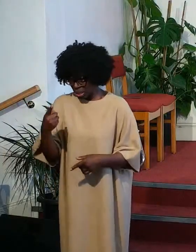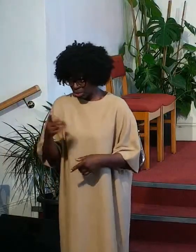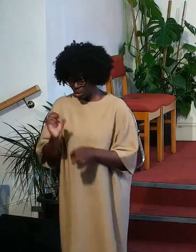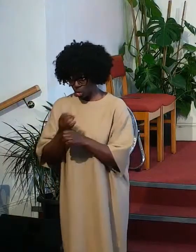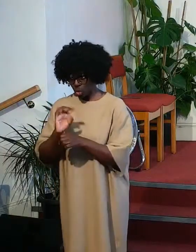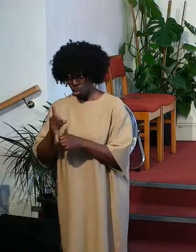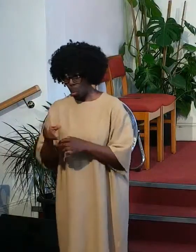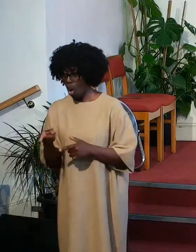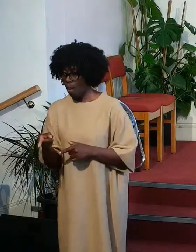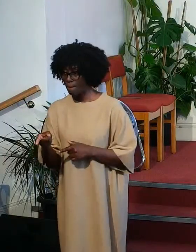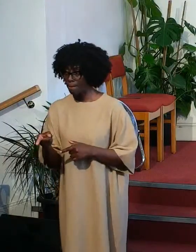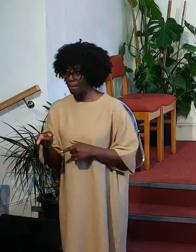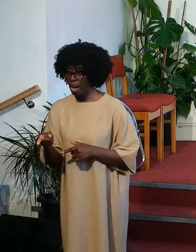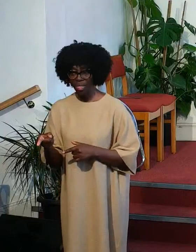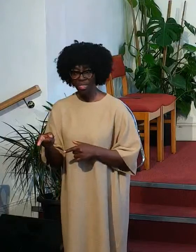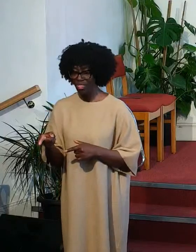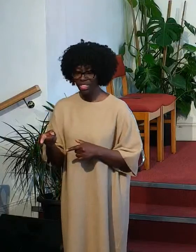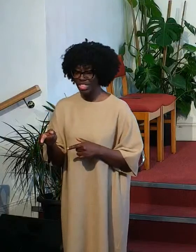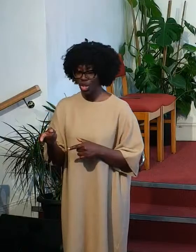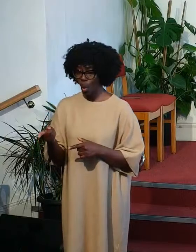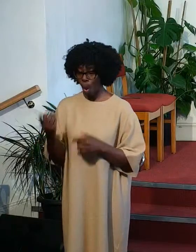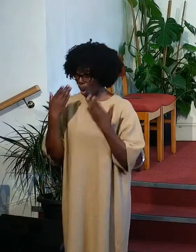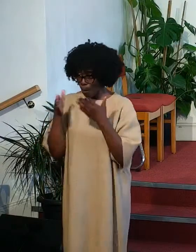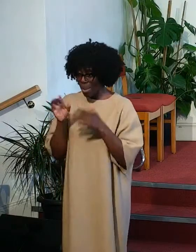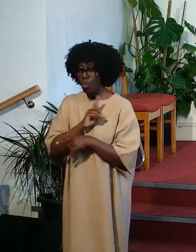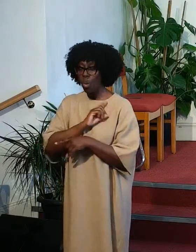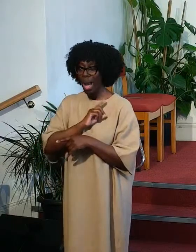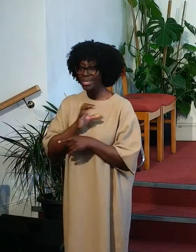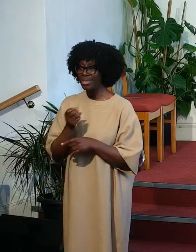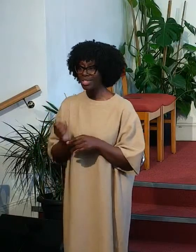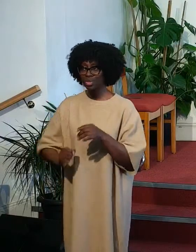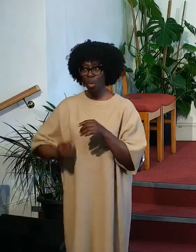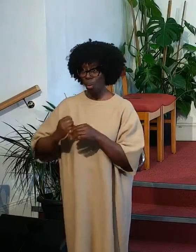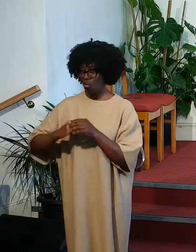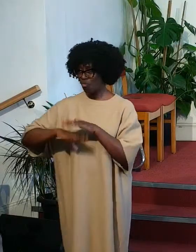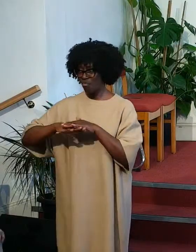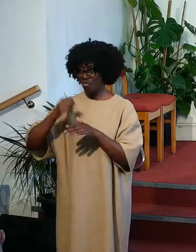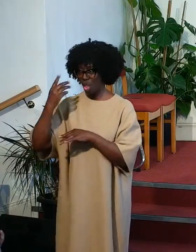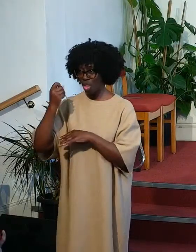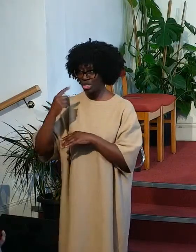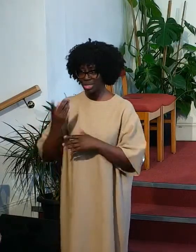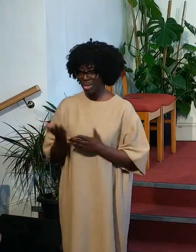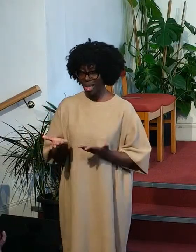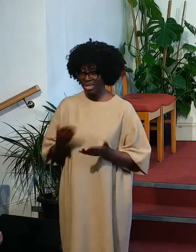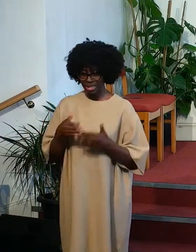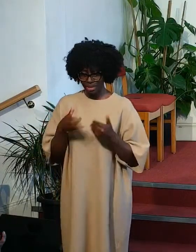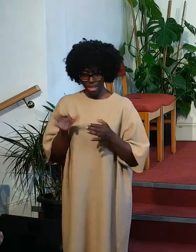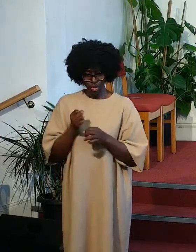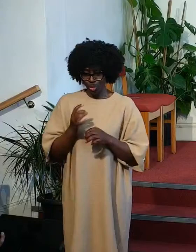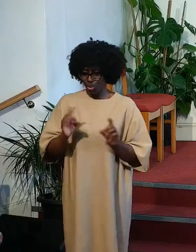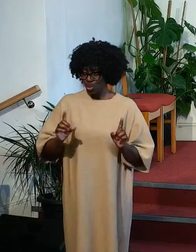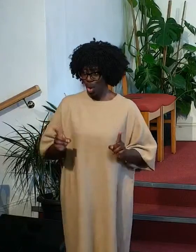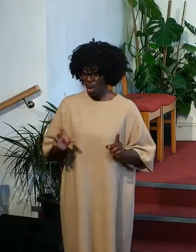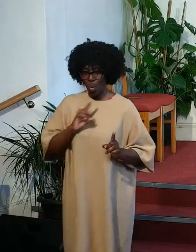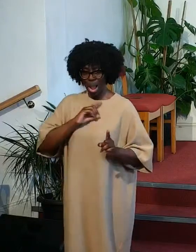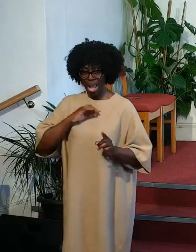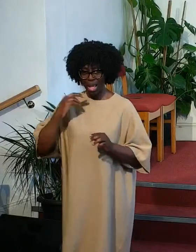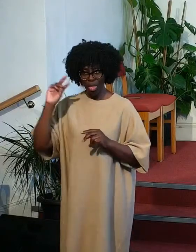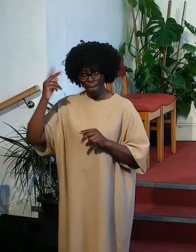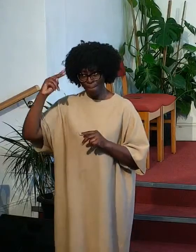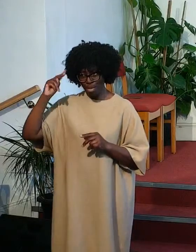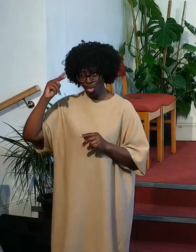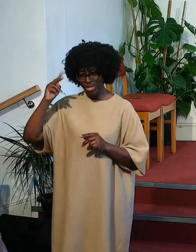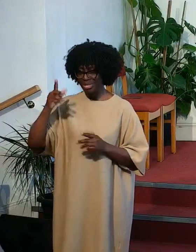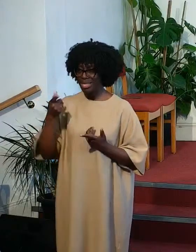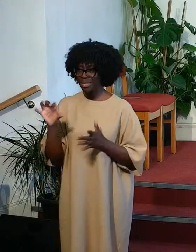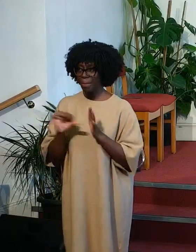don't understand. And it doesn't matter what you do, they will just stay there and stare because they cannot process what happens next. Mm-hmm. So